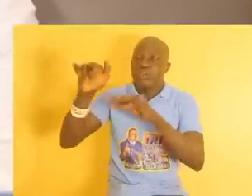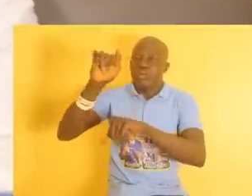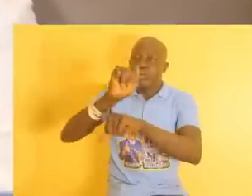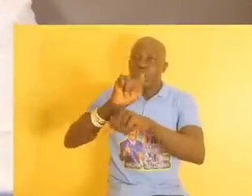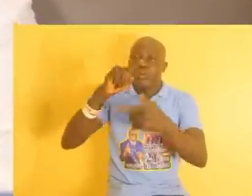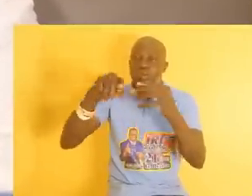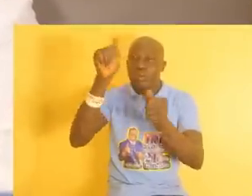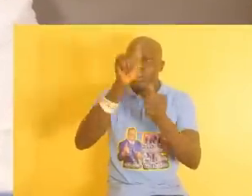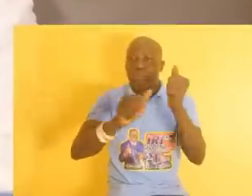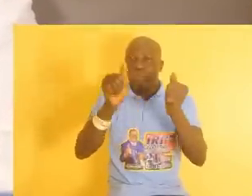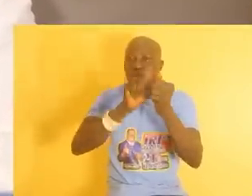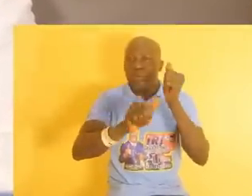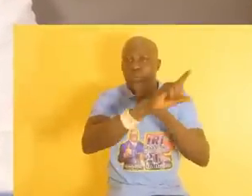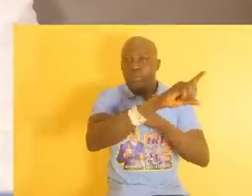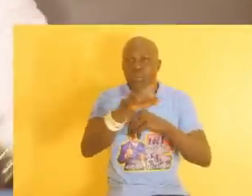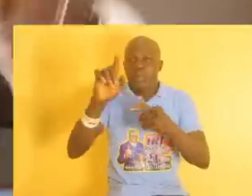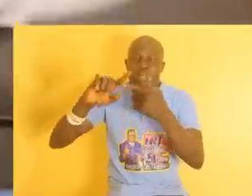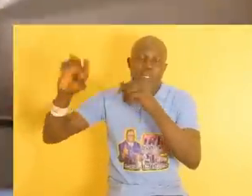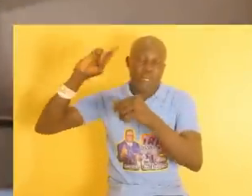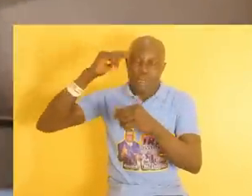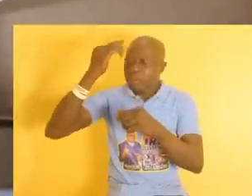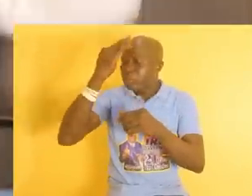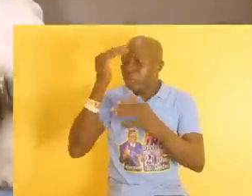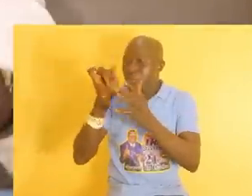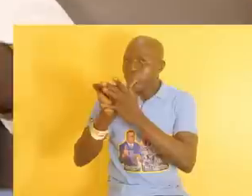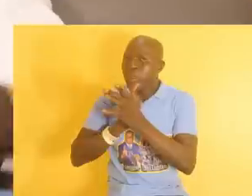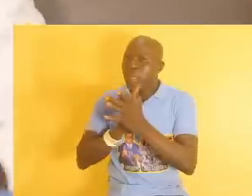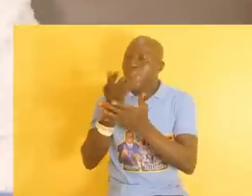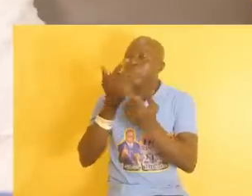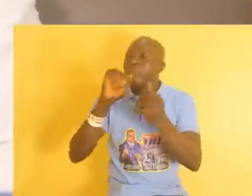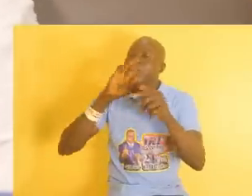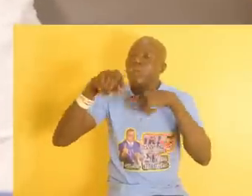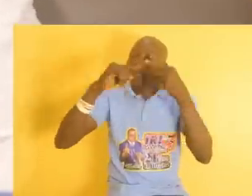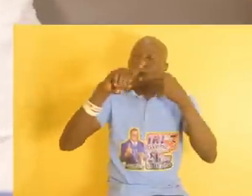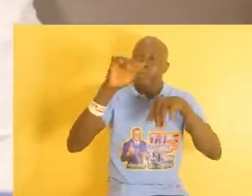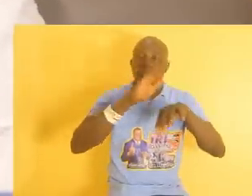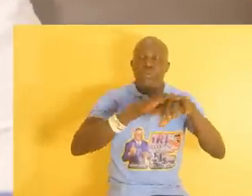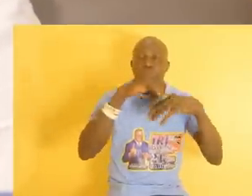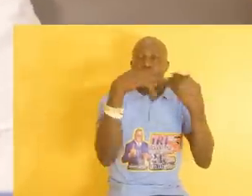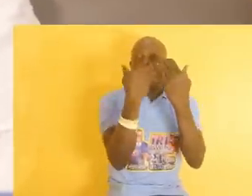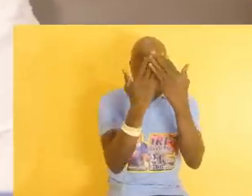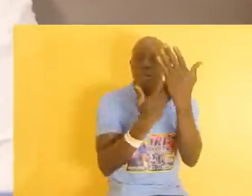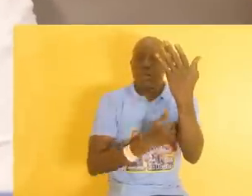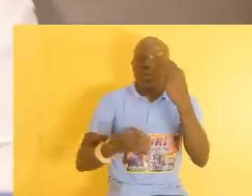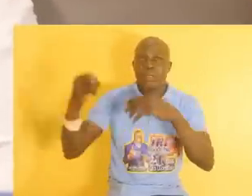to everyone it did that way that's the reason why Mama, I will go to Ibadan very early